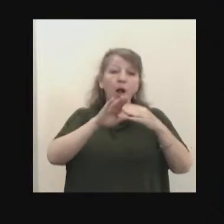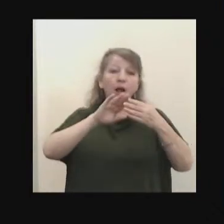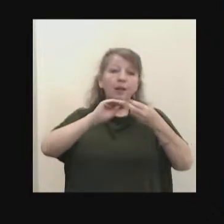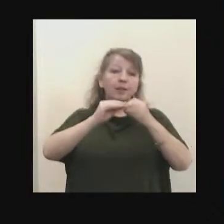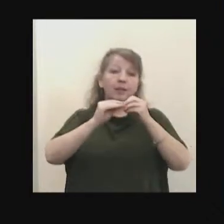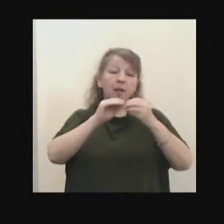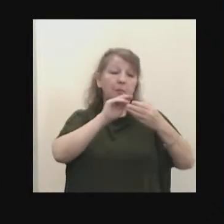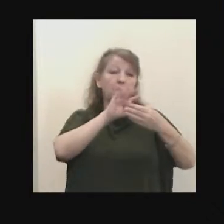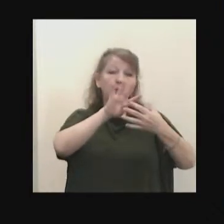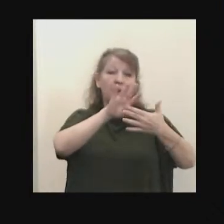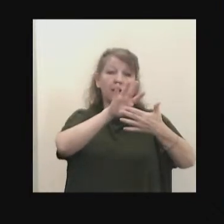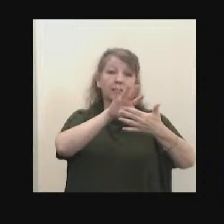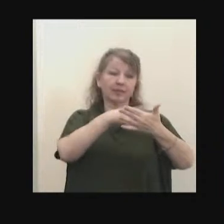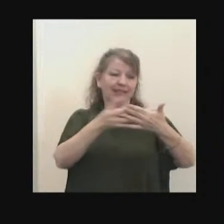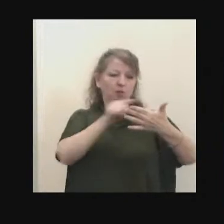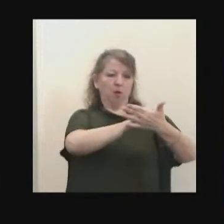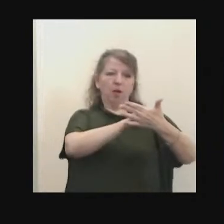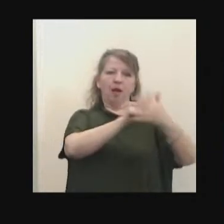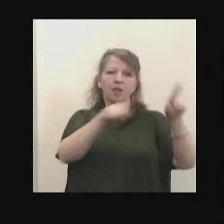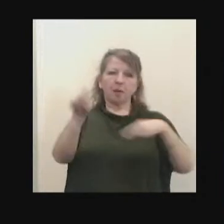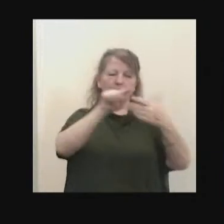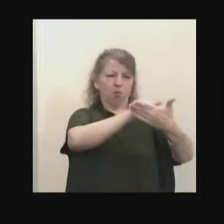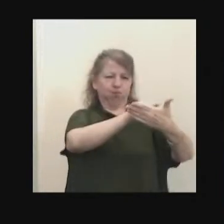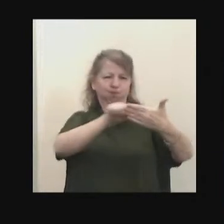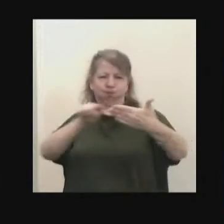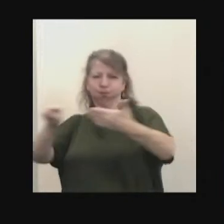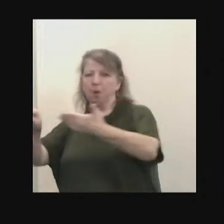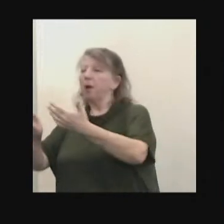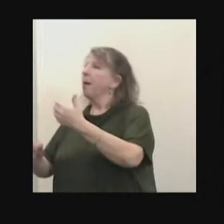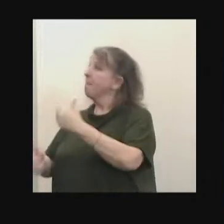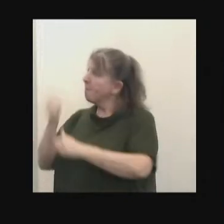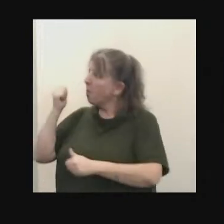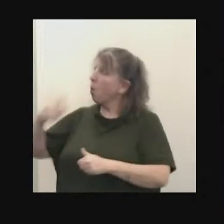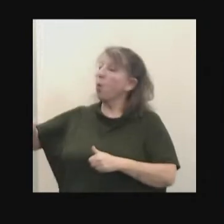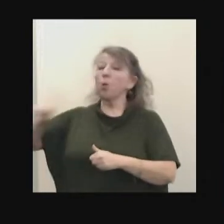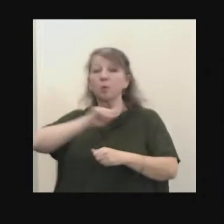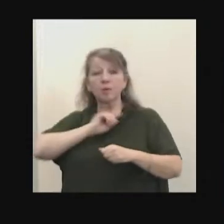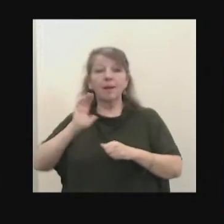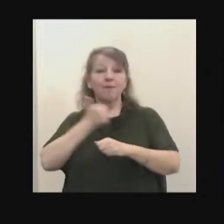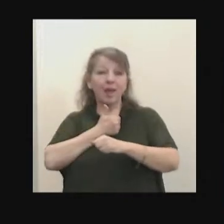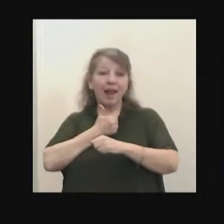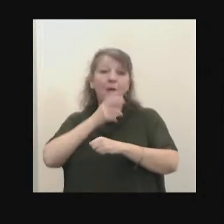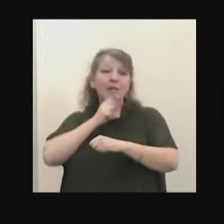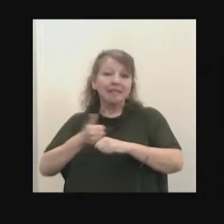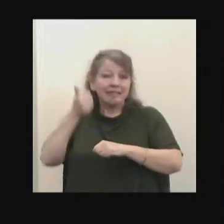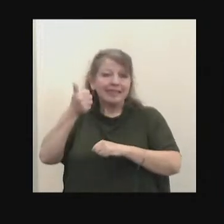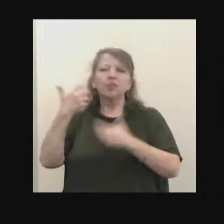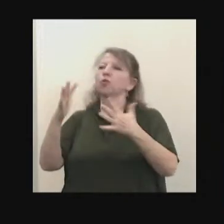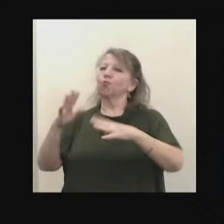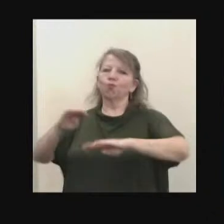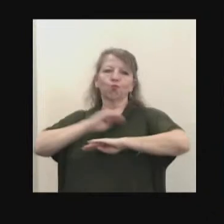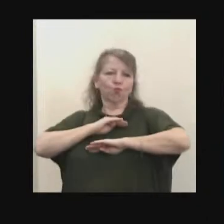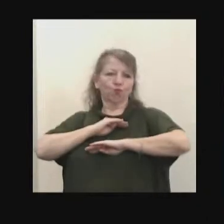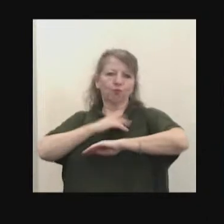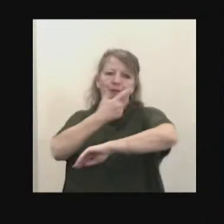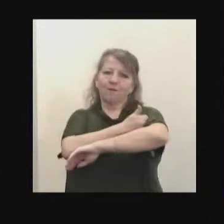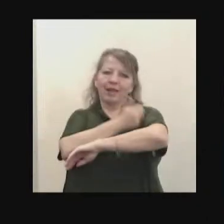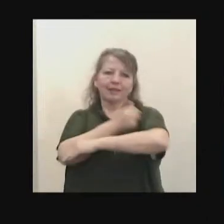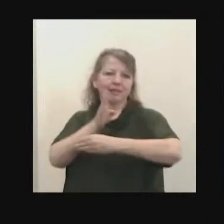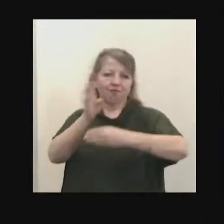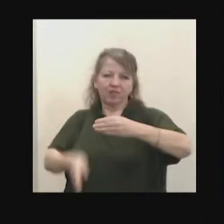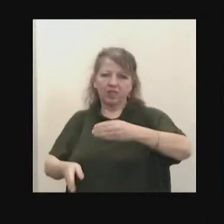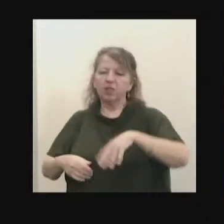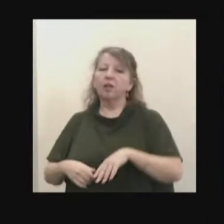of our seniors have had are fully up to date with their vaccines. They've completed their vaccine series. However, our